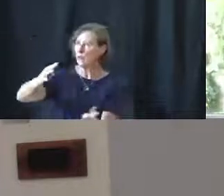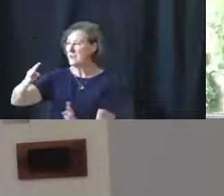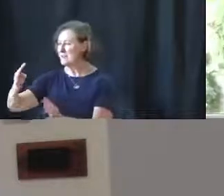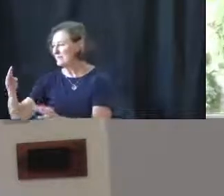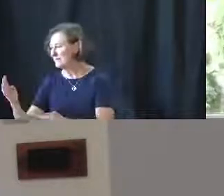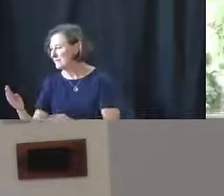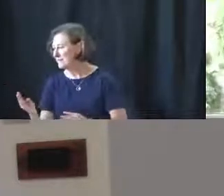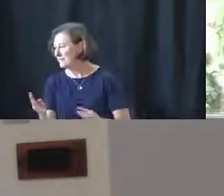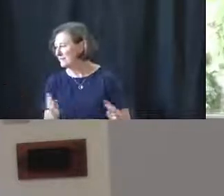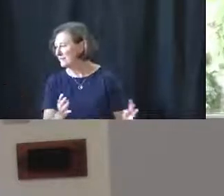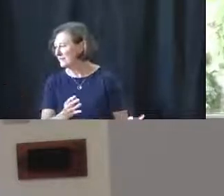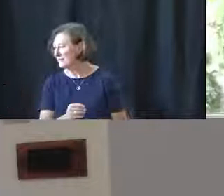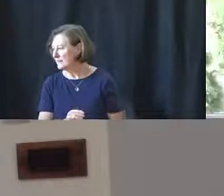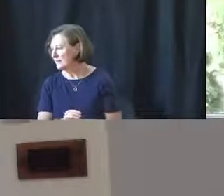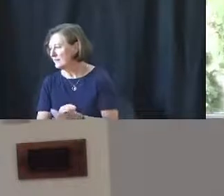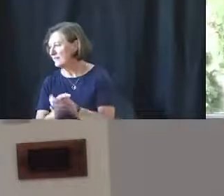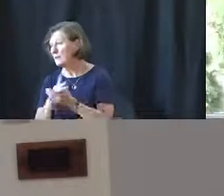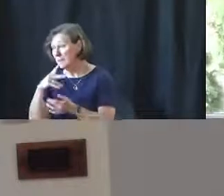the wind,